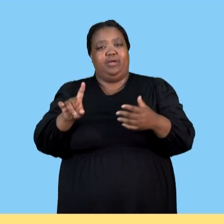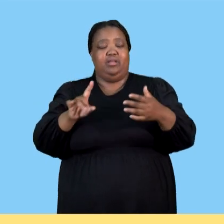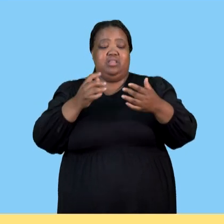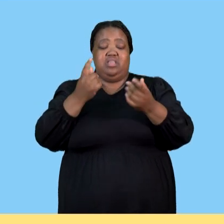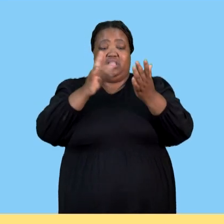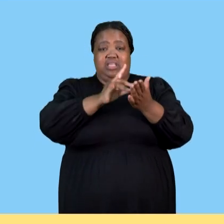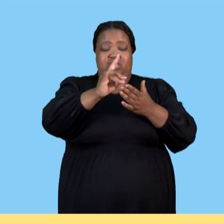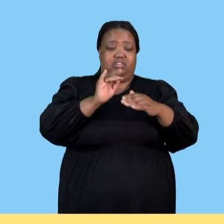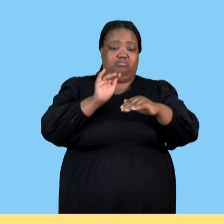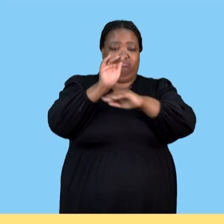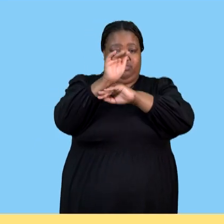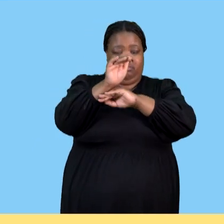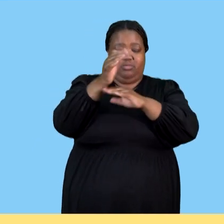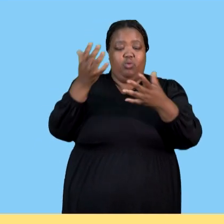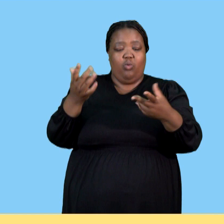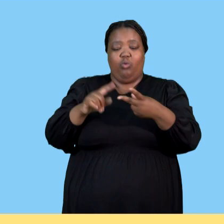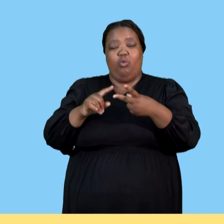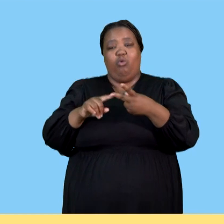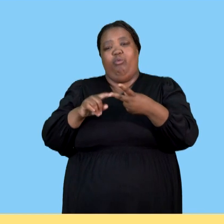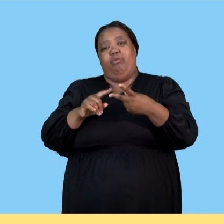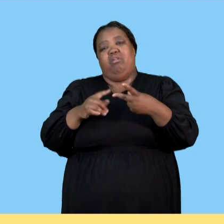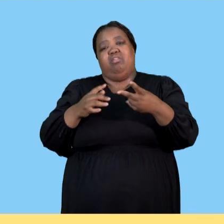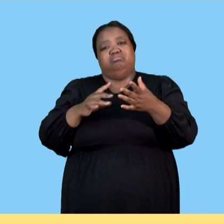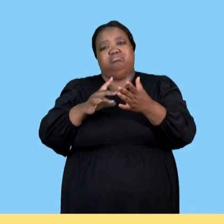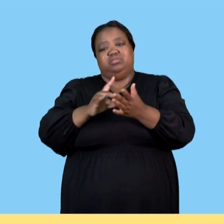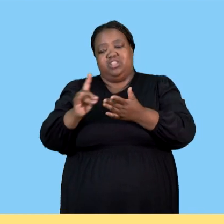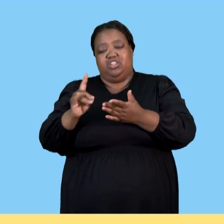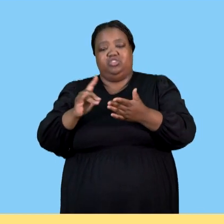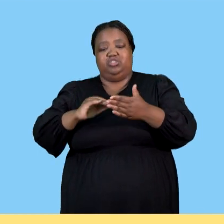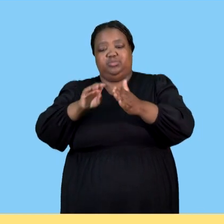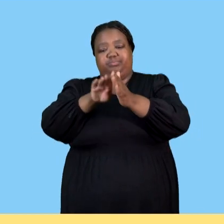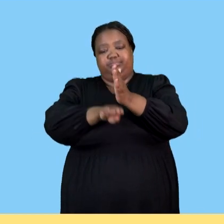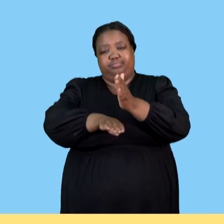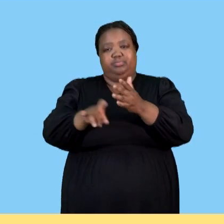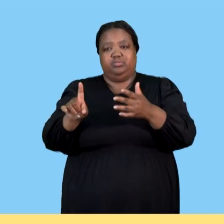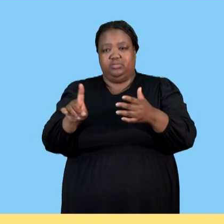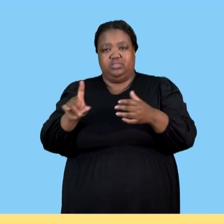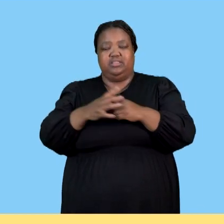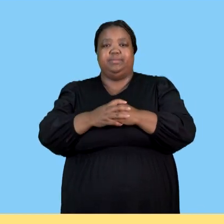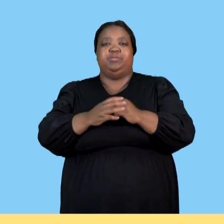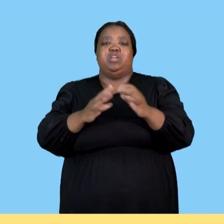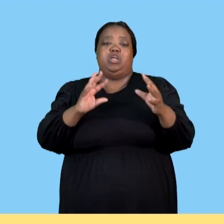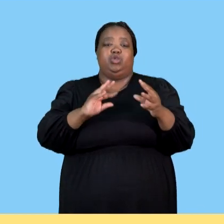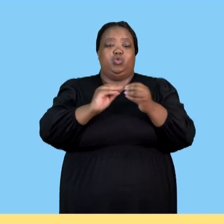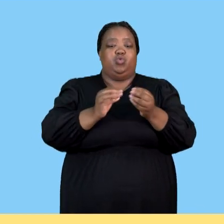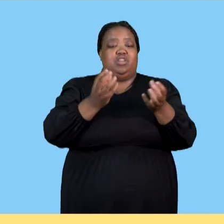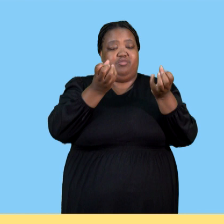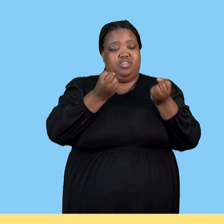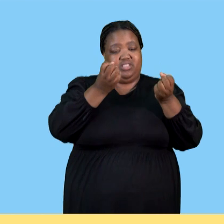I'm to get my cash surplus or deficit, I must say total receipts,